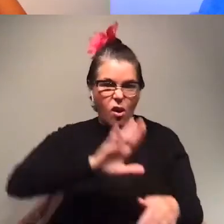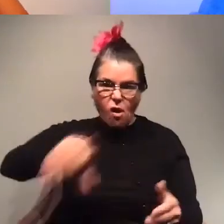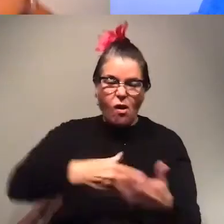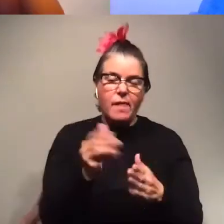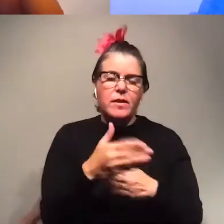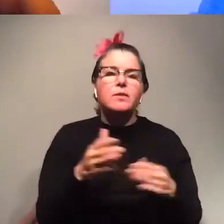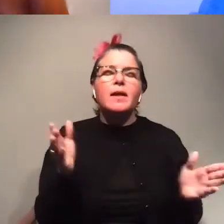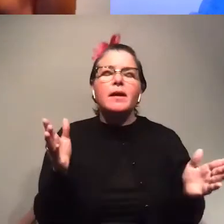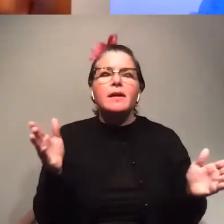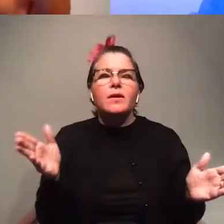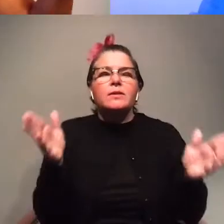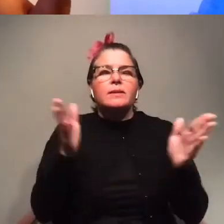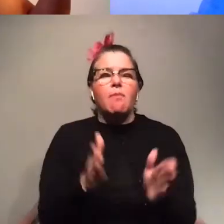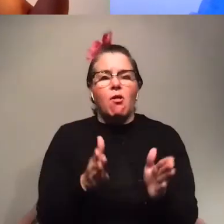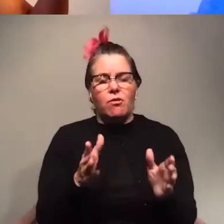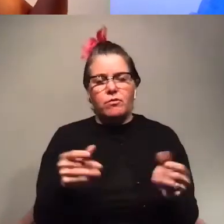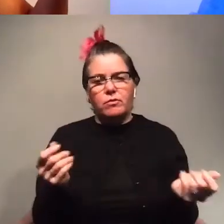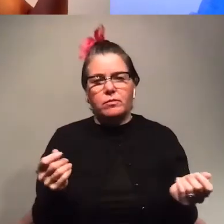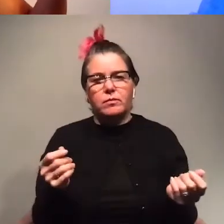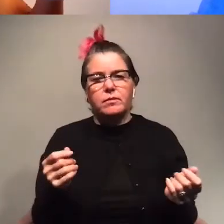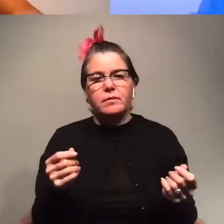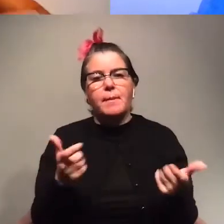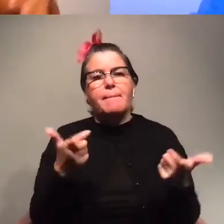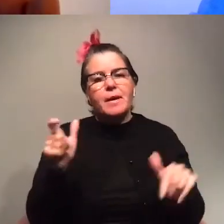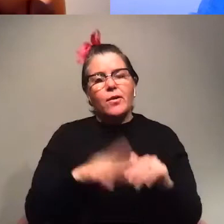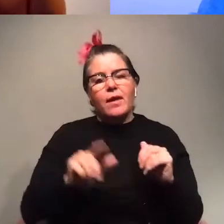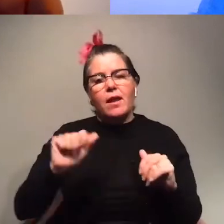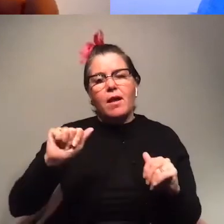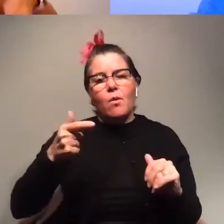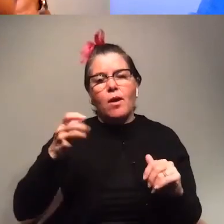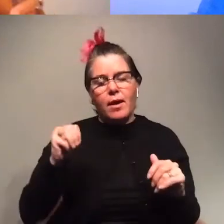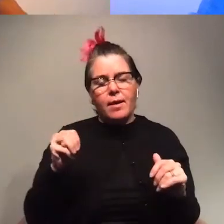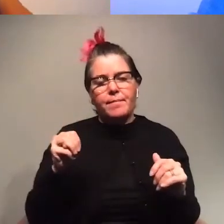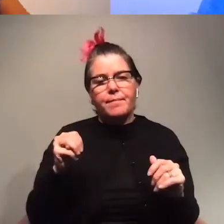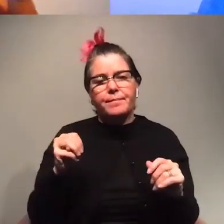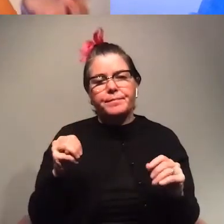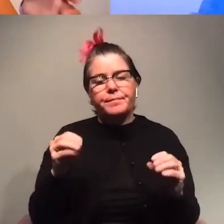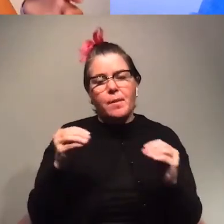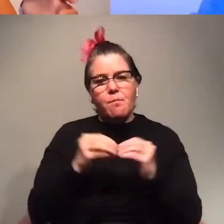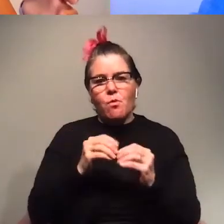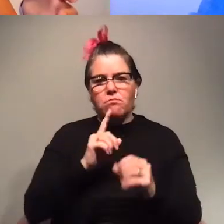Like it's a little bit bigger than it's definitely bigger than an aquarium. And it's probably a little bit more realistic